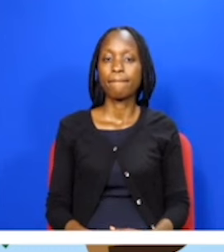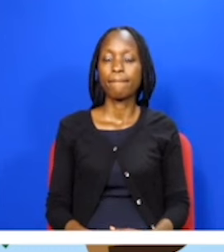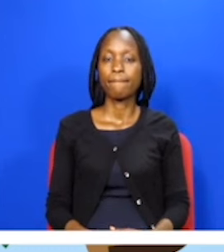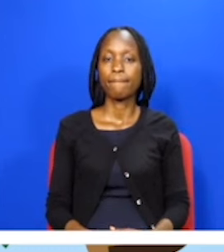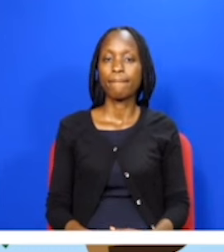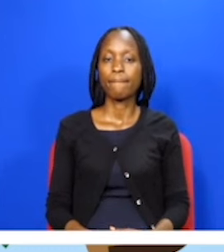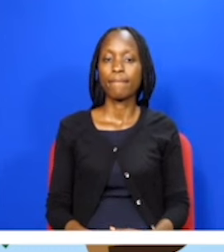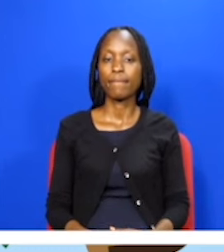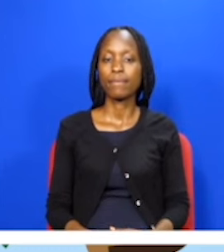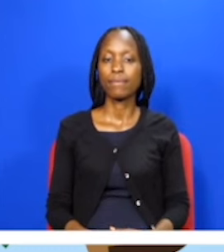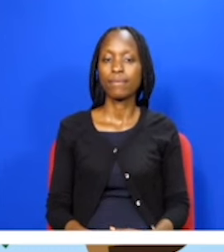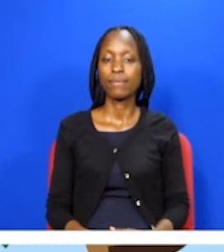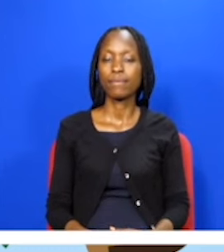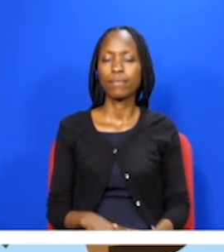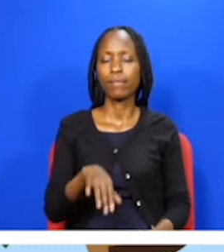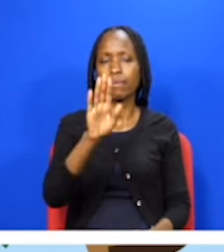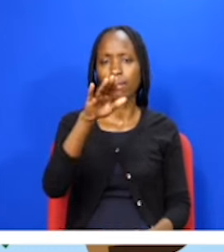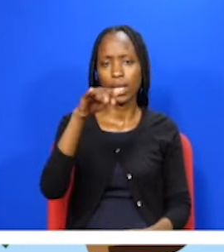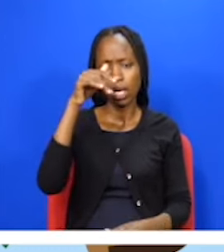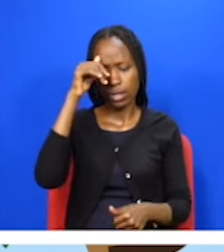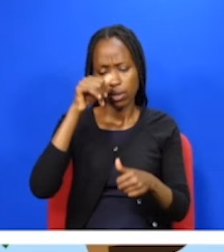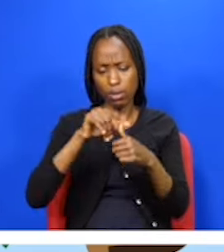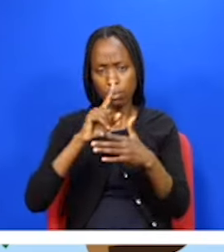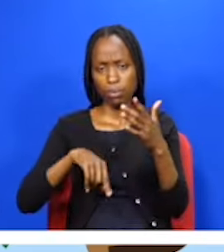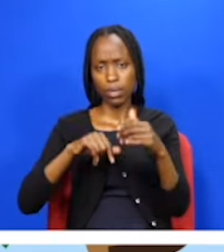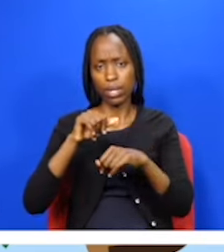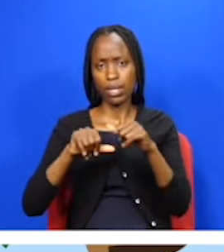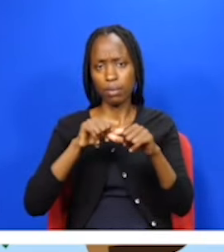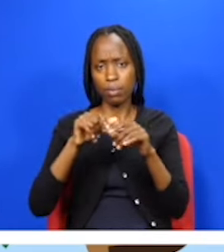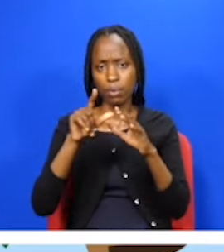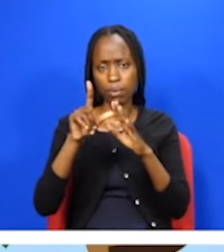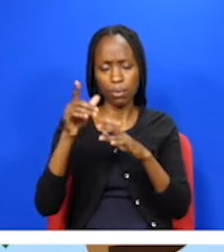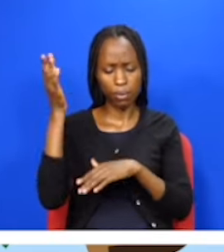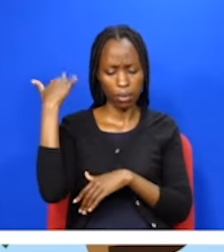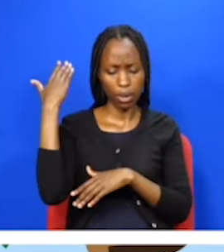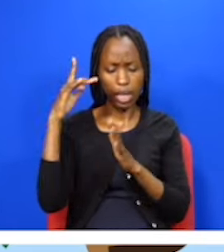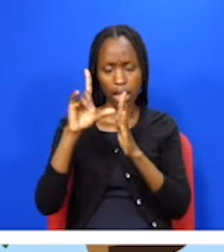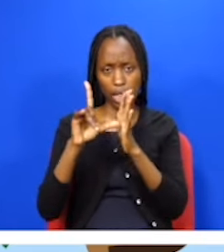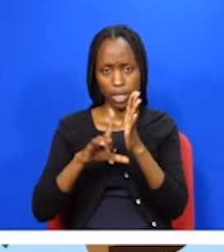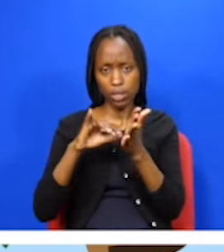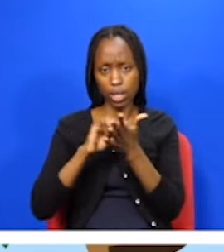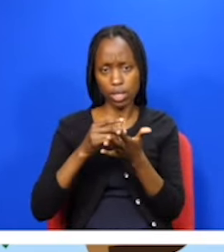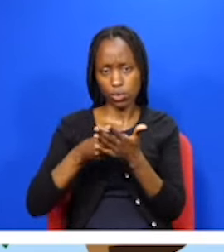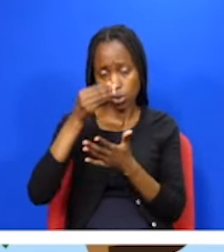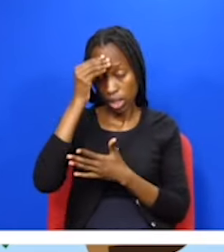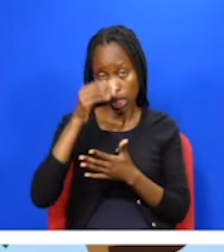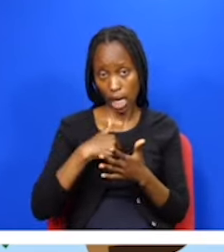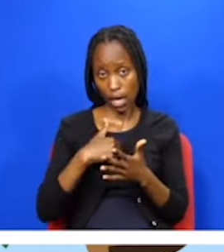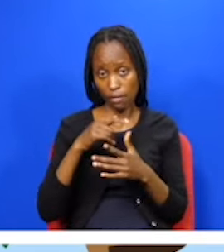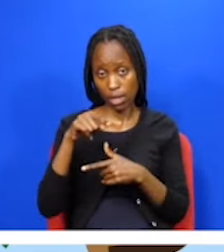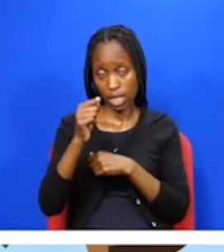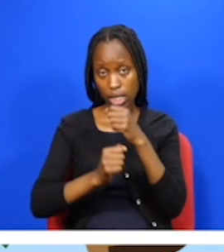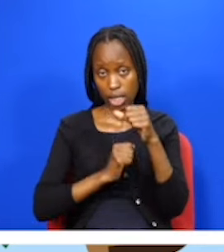girls, what can you remember about the lessons that we have covered this far in this